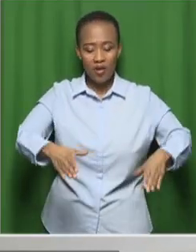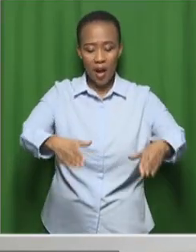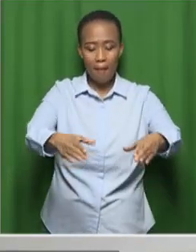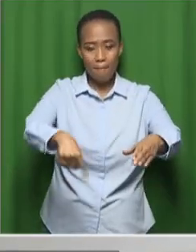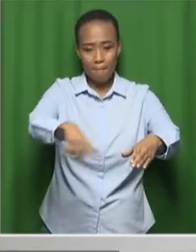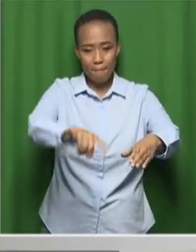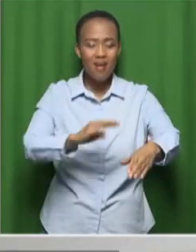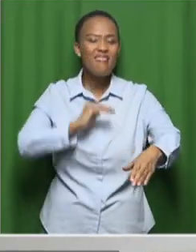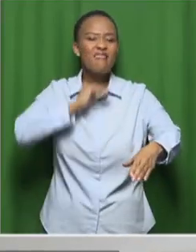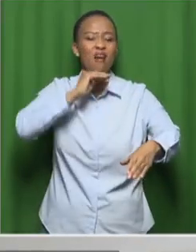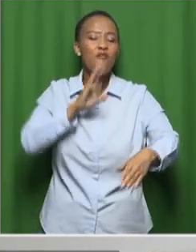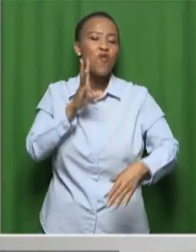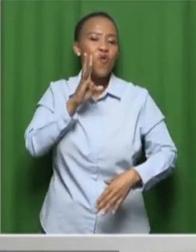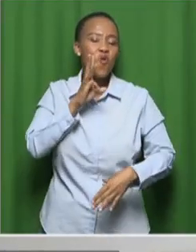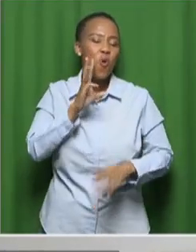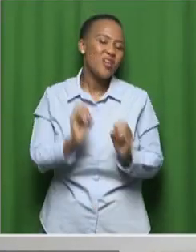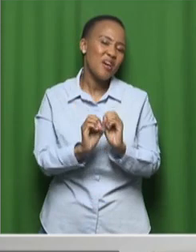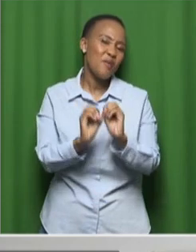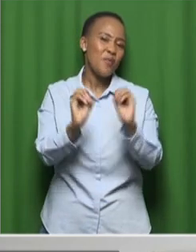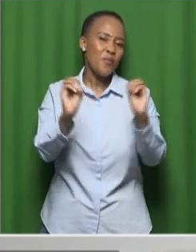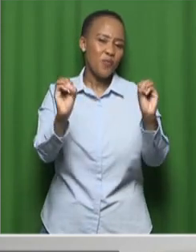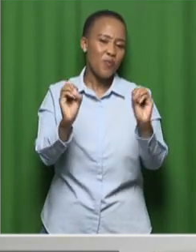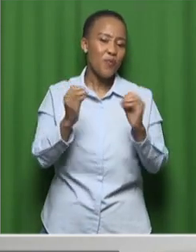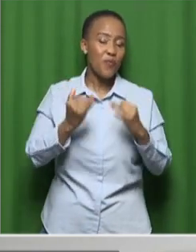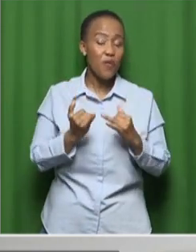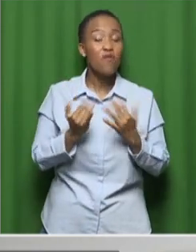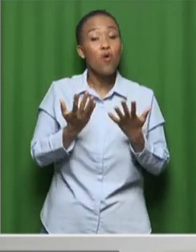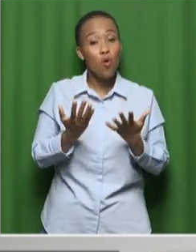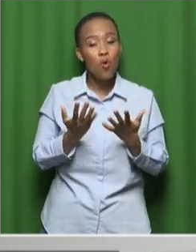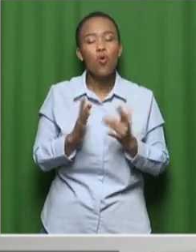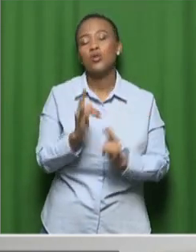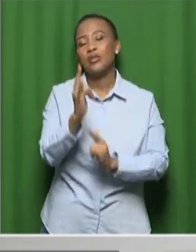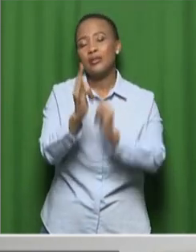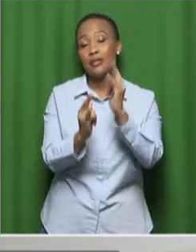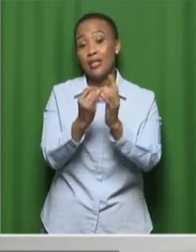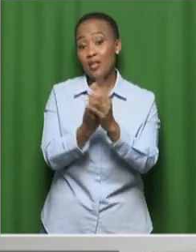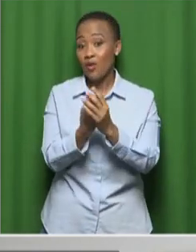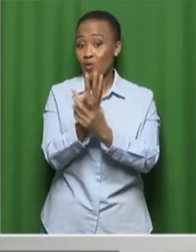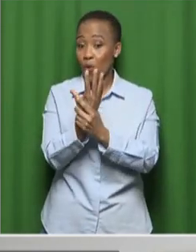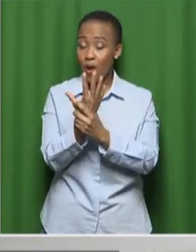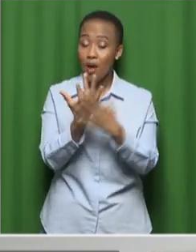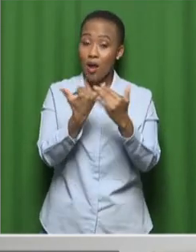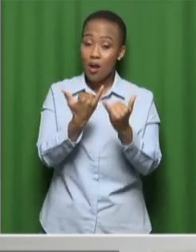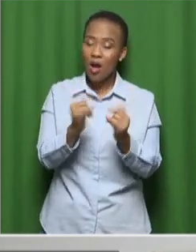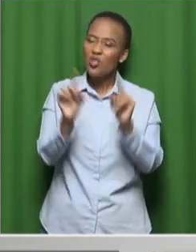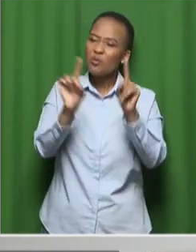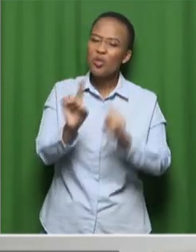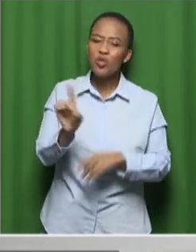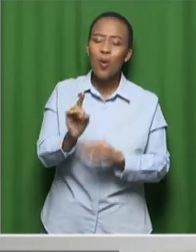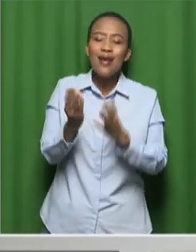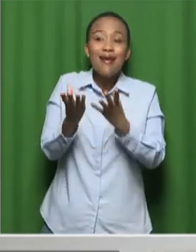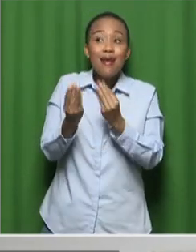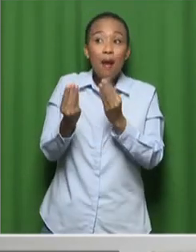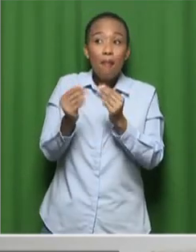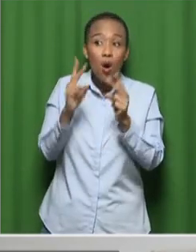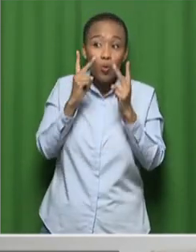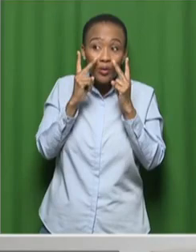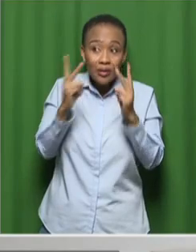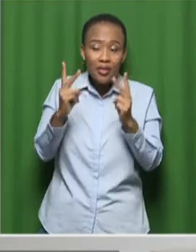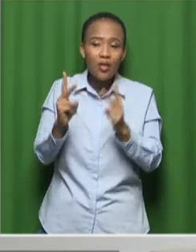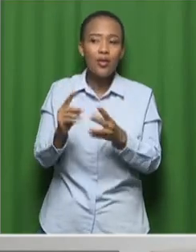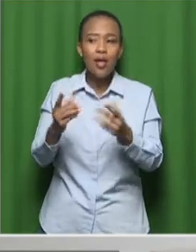have enough water at the rate that the city is growing, especially from the numbers that we've seen in the census, most recent